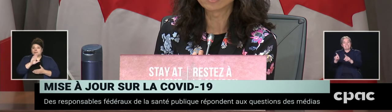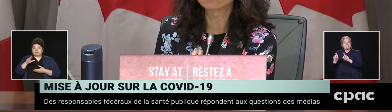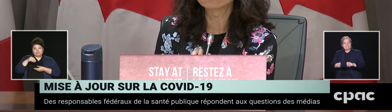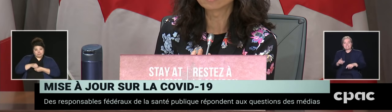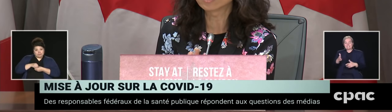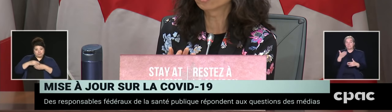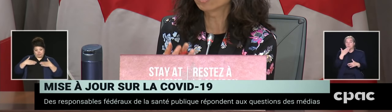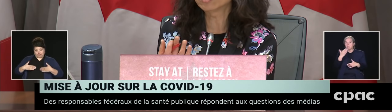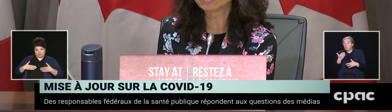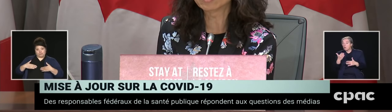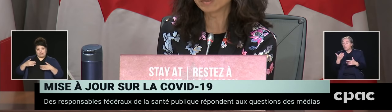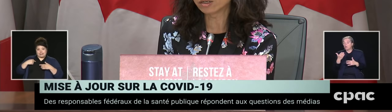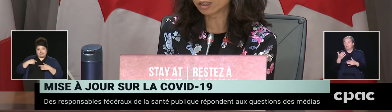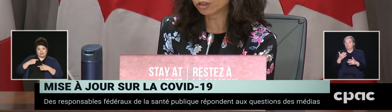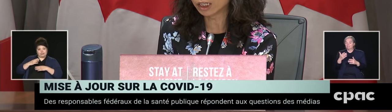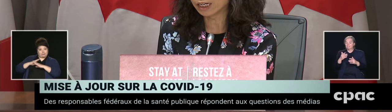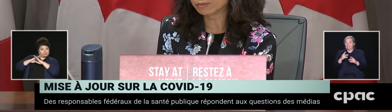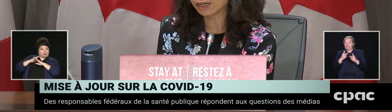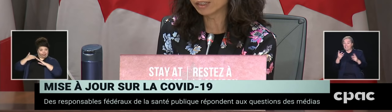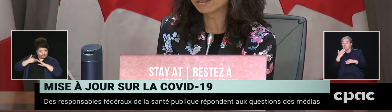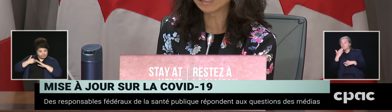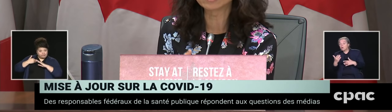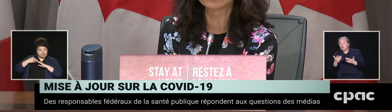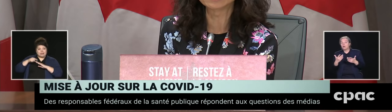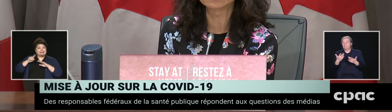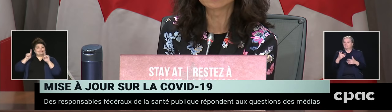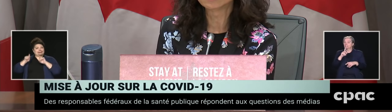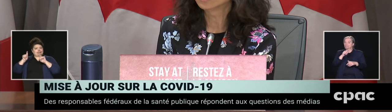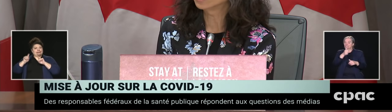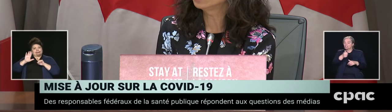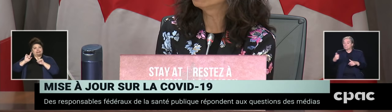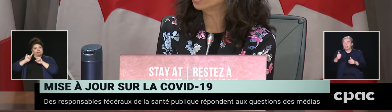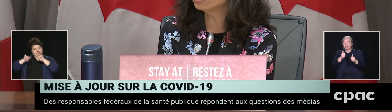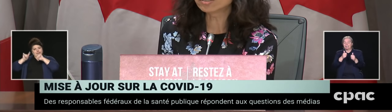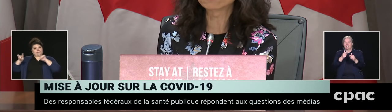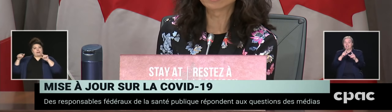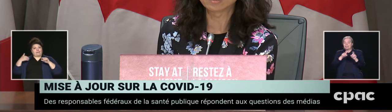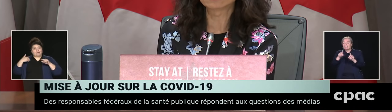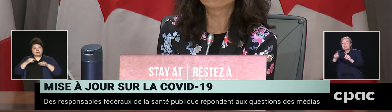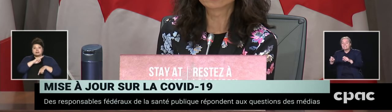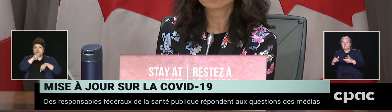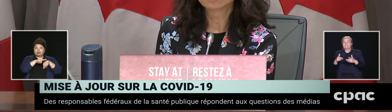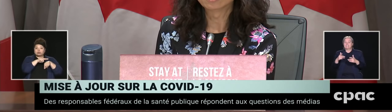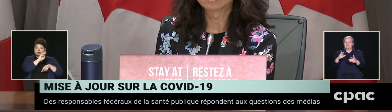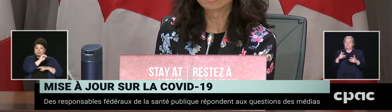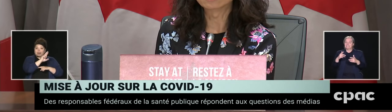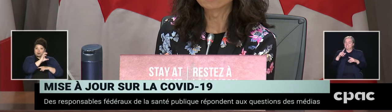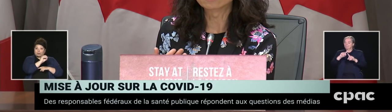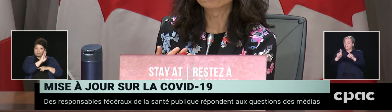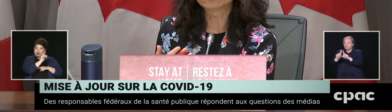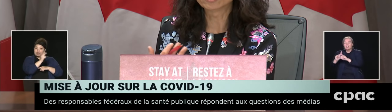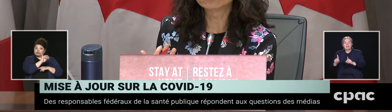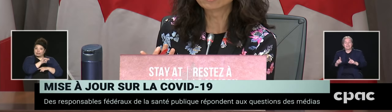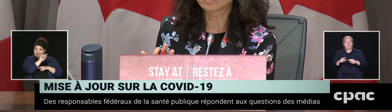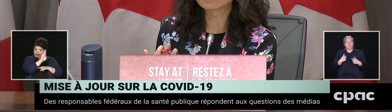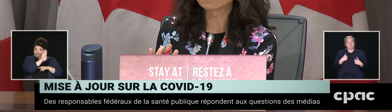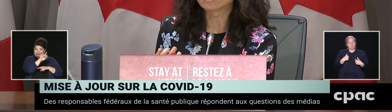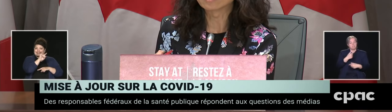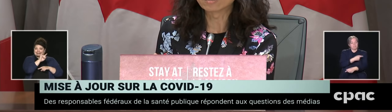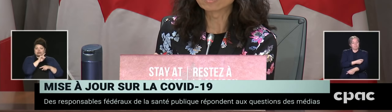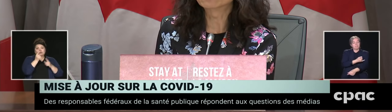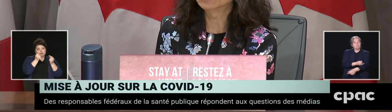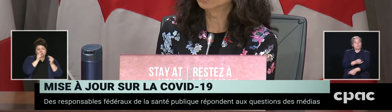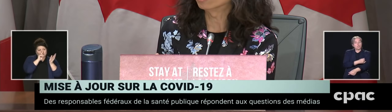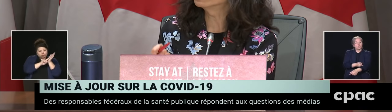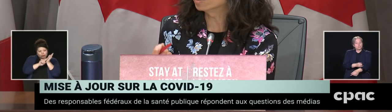and so our National Microbiology Lab, having evaluated a range of tests, shows that